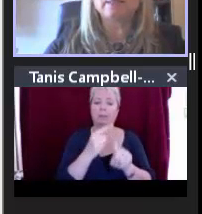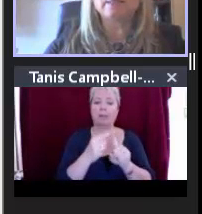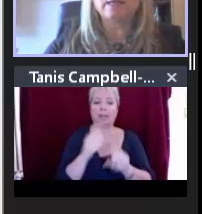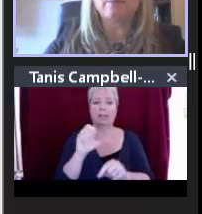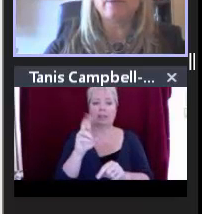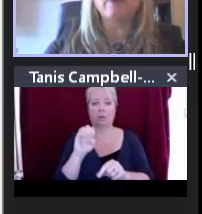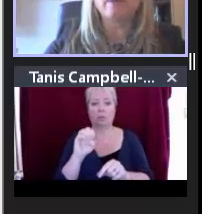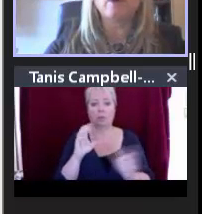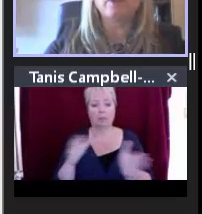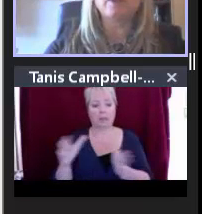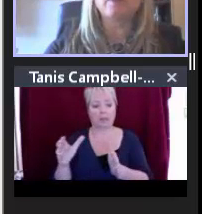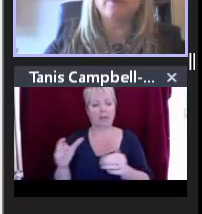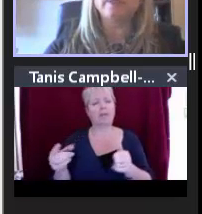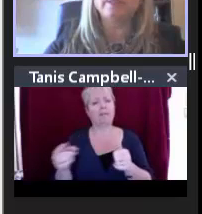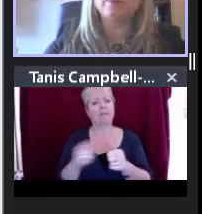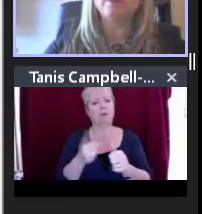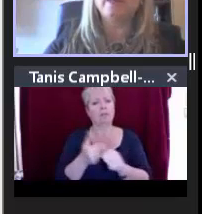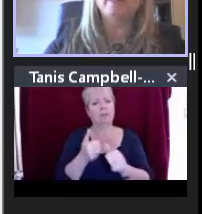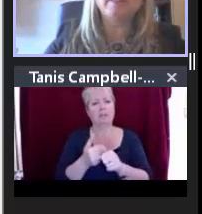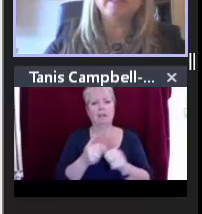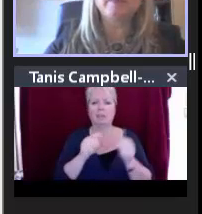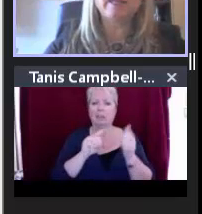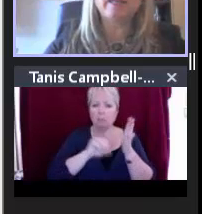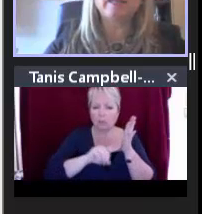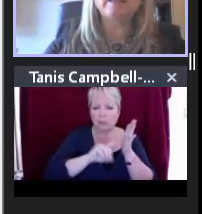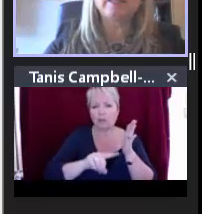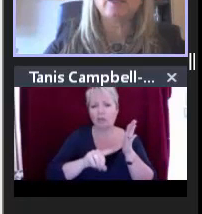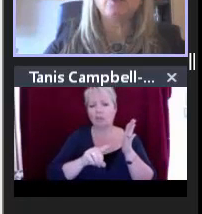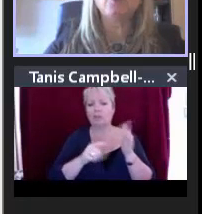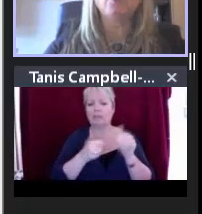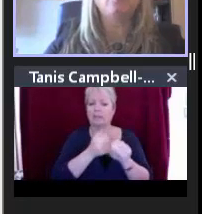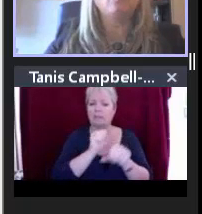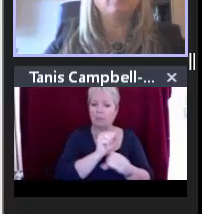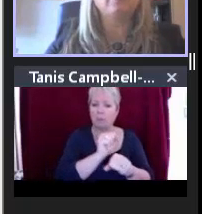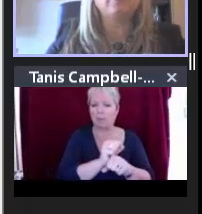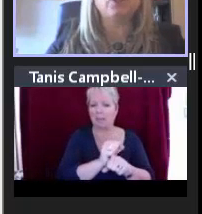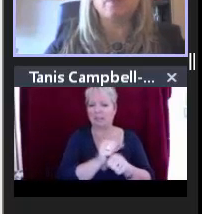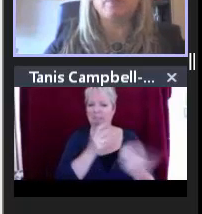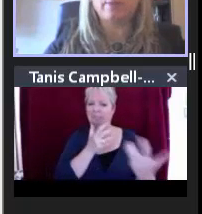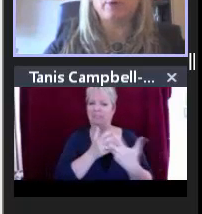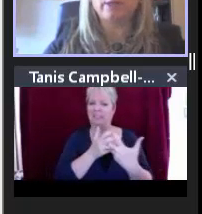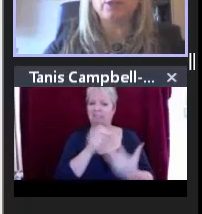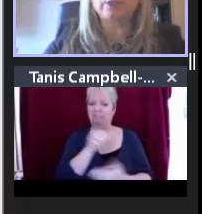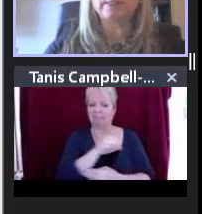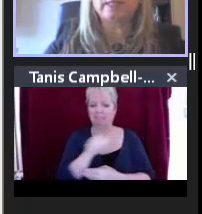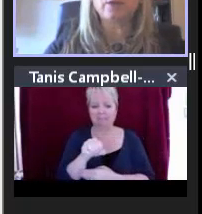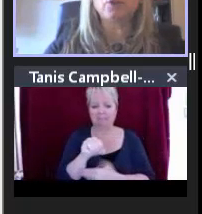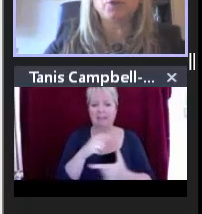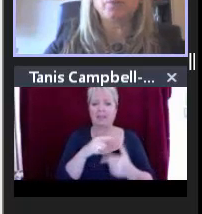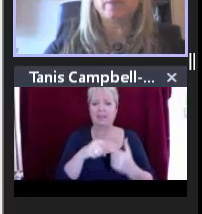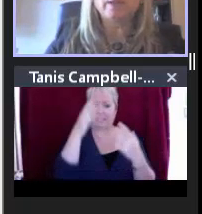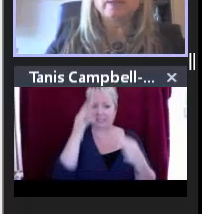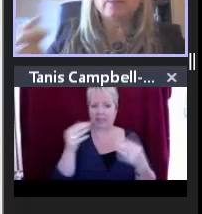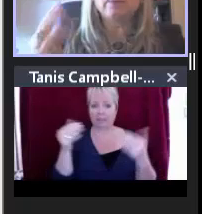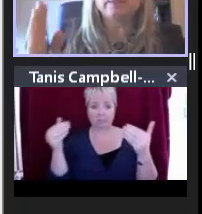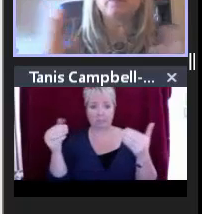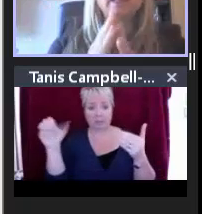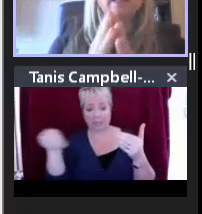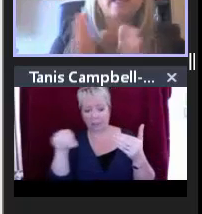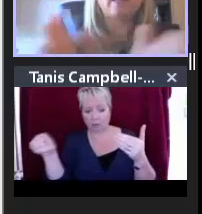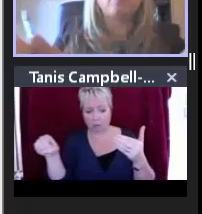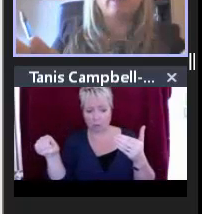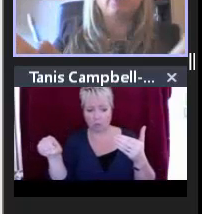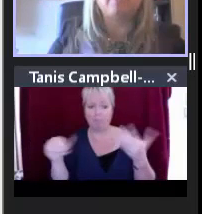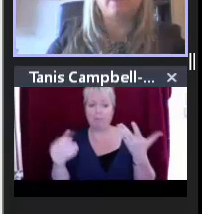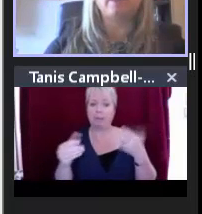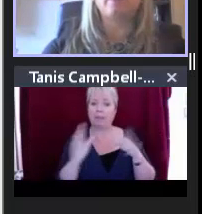self-employment and decide whether they want to move into the business planning stage or into the job preparation stage. So it's